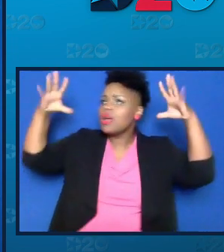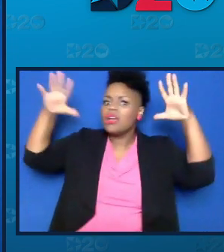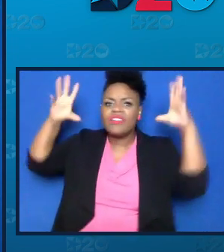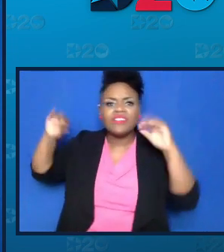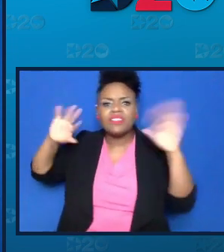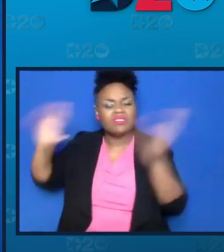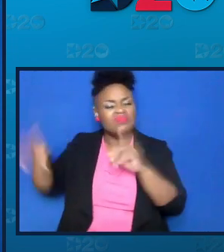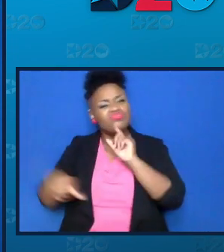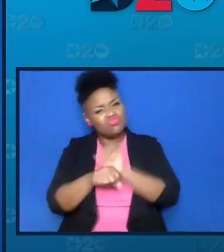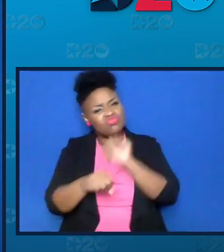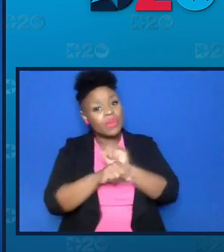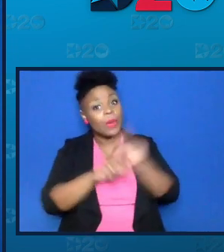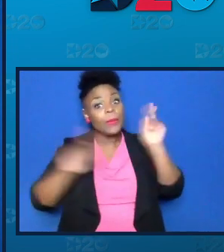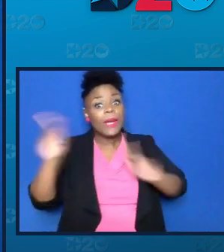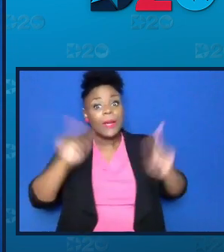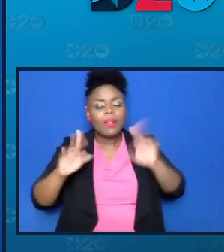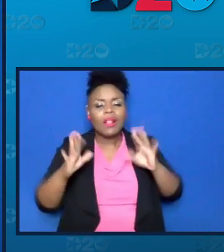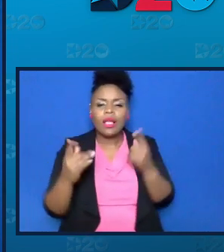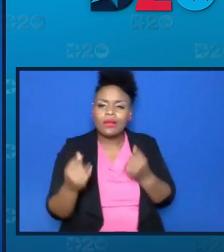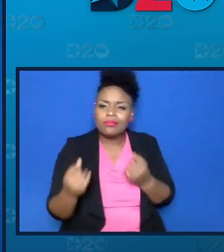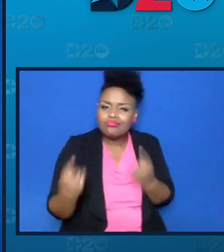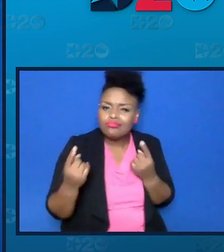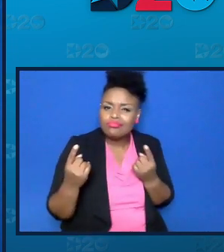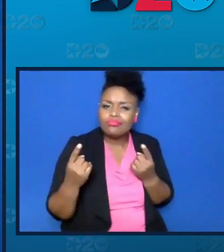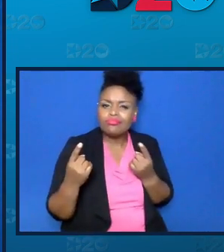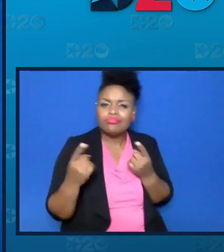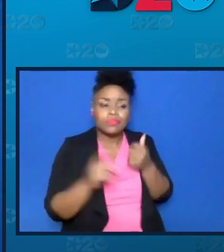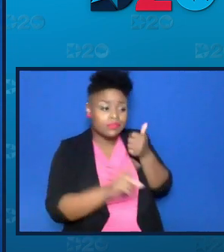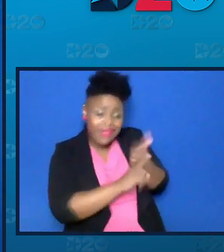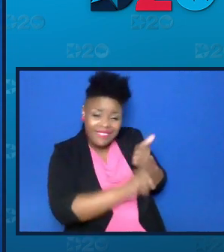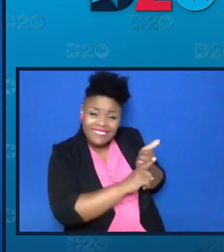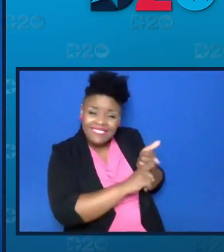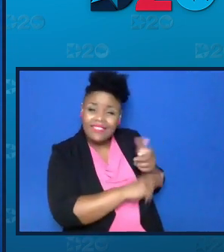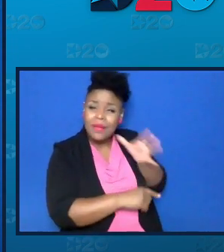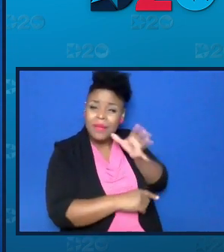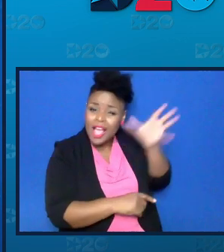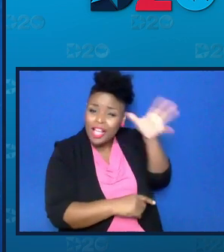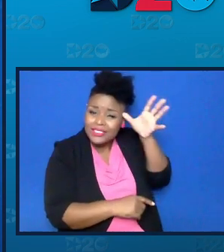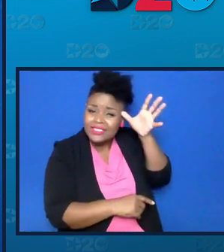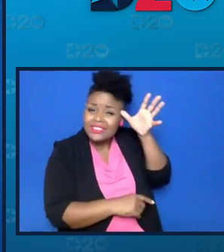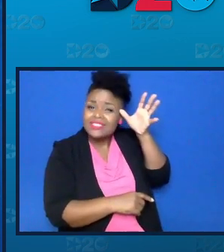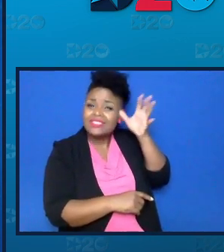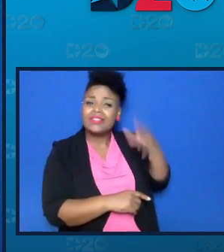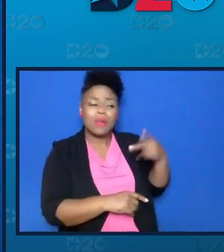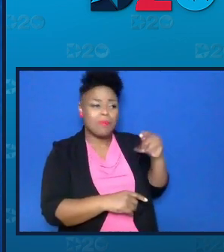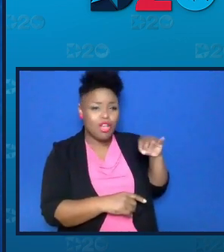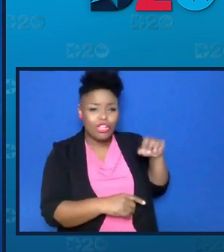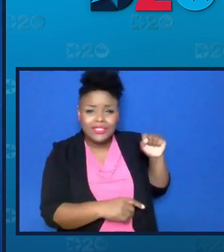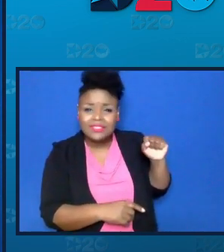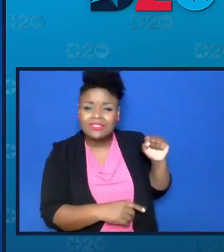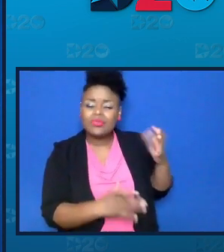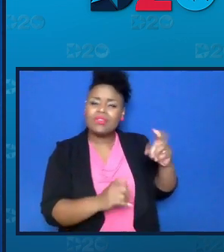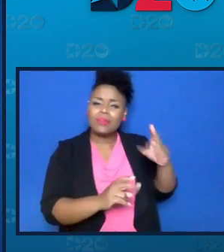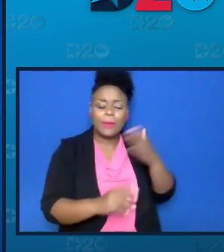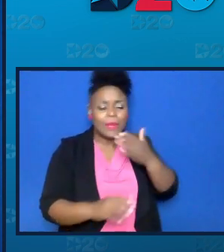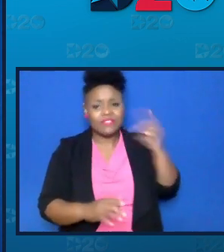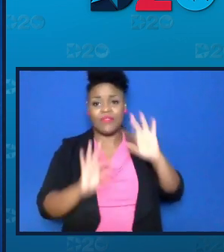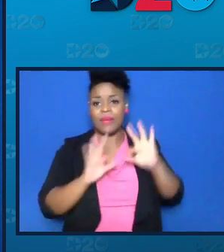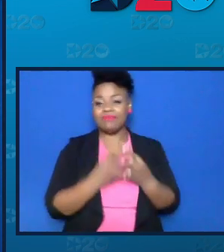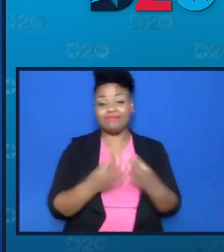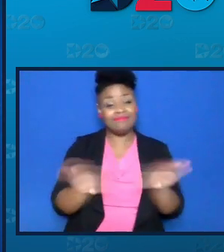face. They are parents and patriots who want the best for us and our country. And if we give them the chance, they will fight for us and our families every single